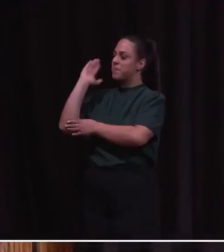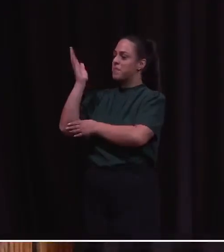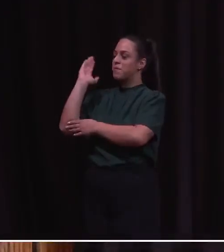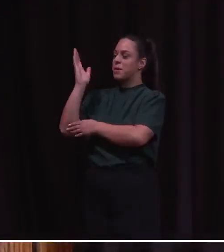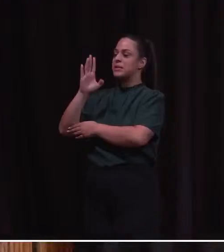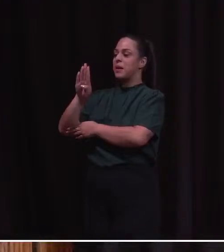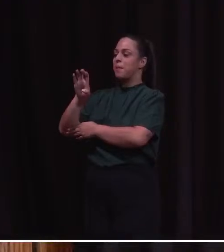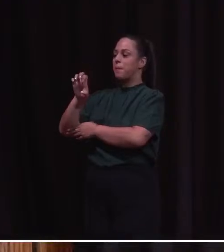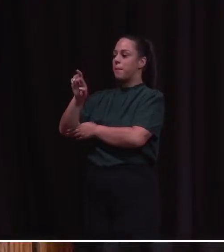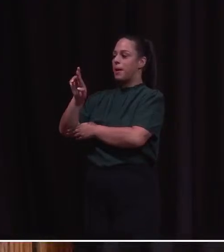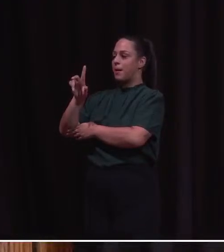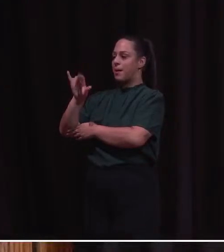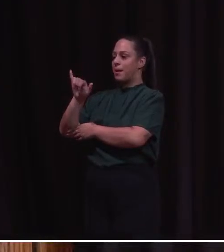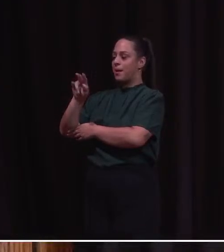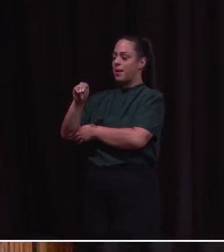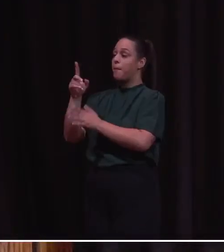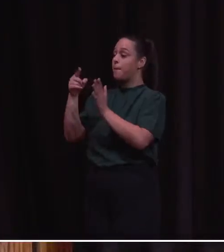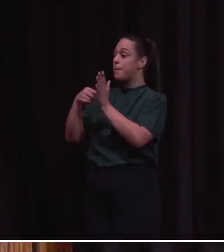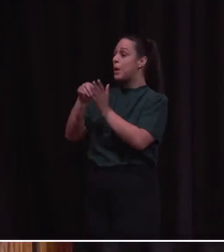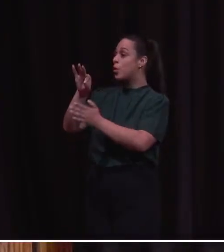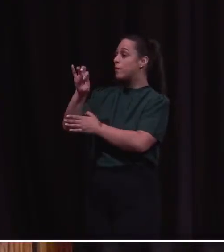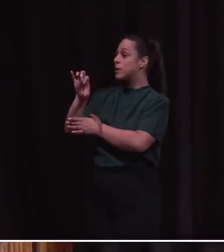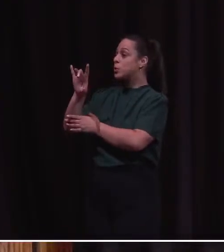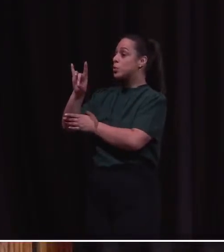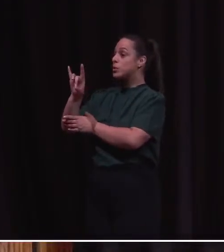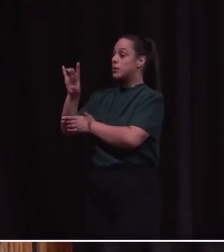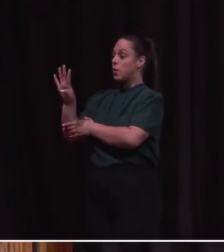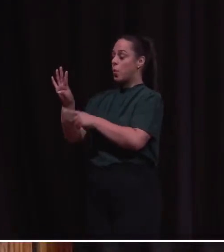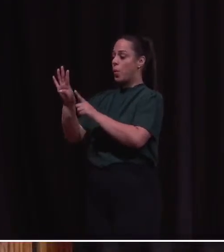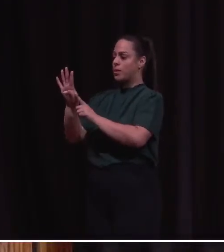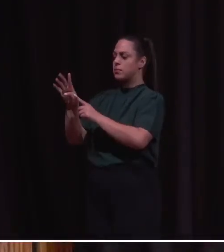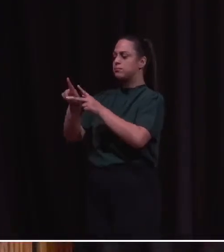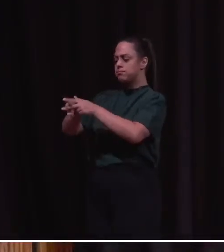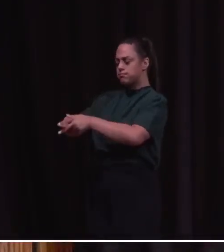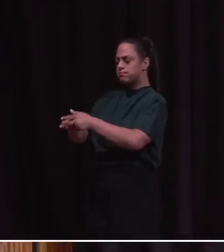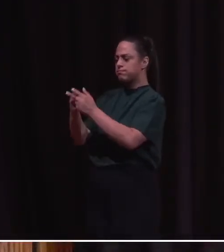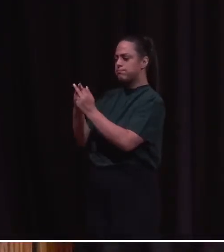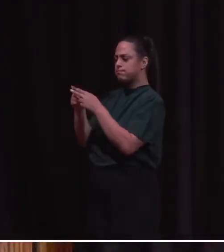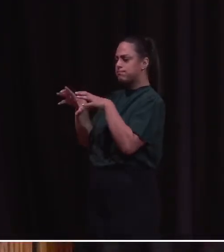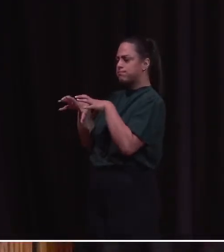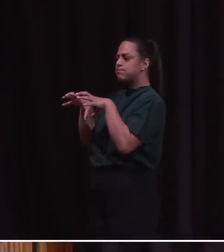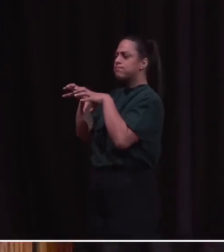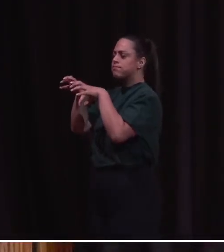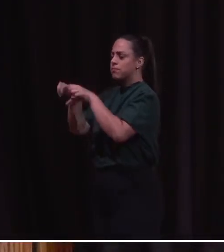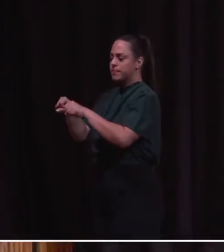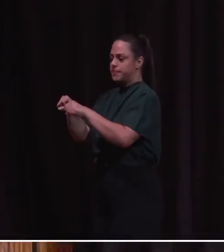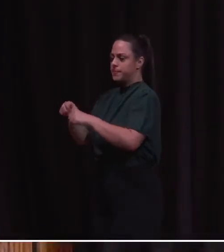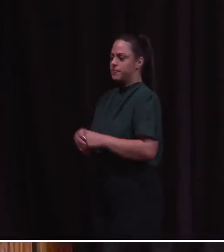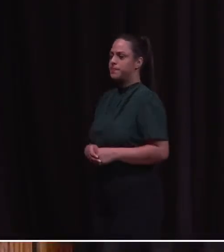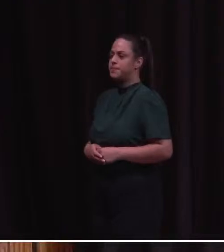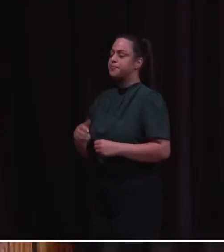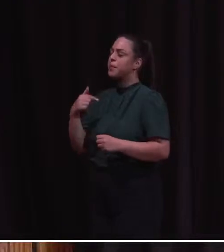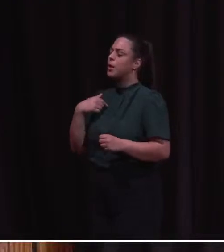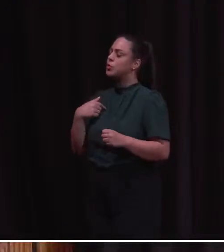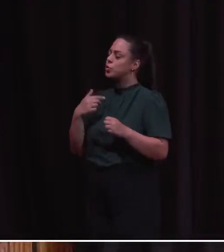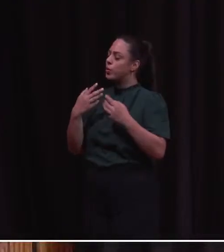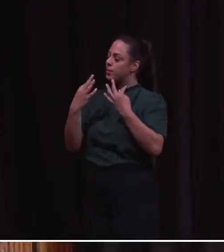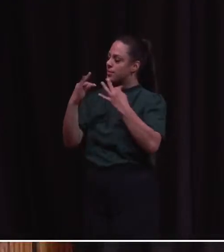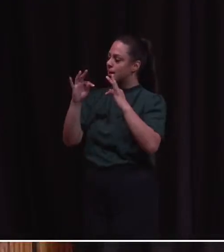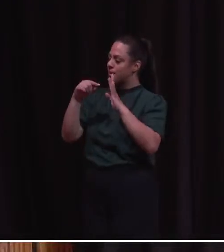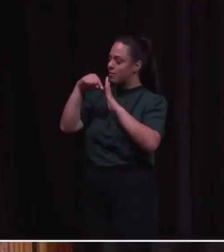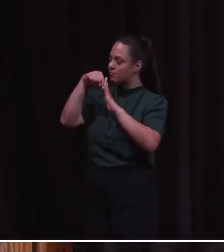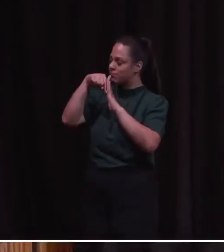coloniality of power in an attempt to give historical depth to Africa's multi-layered experience of European